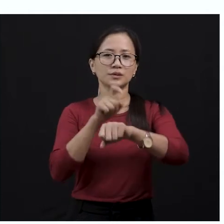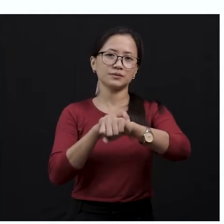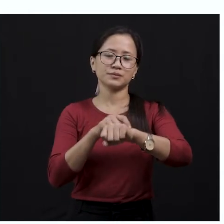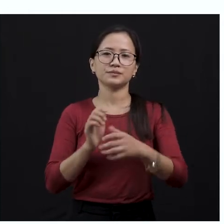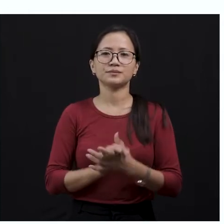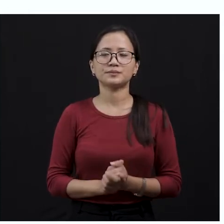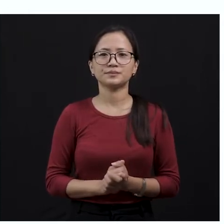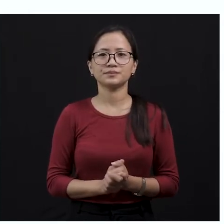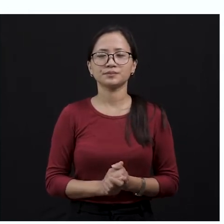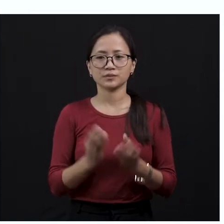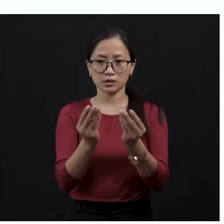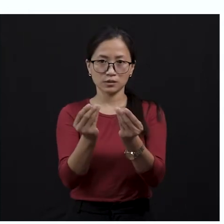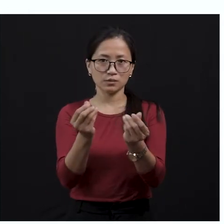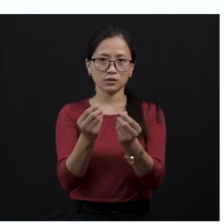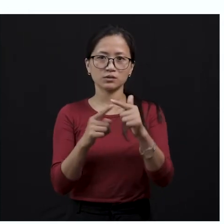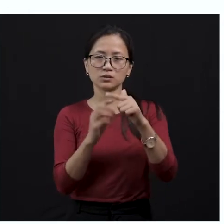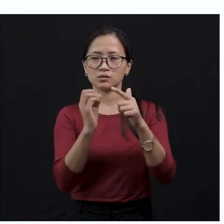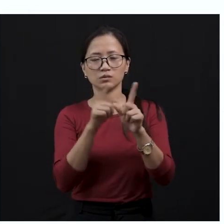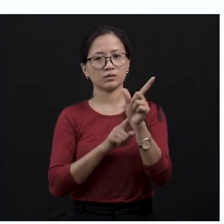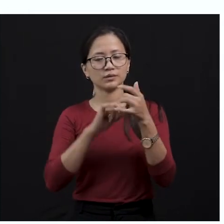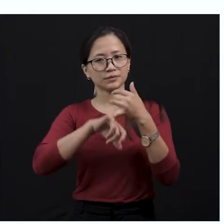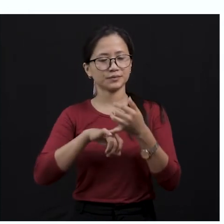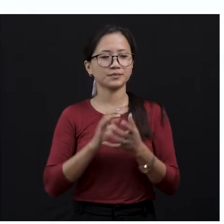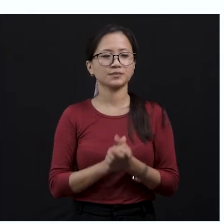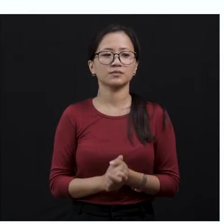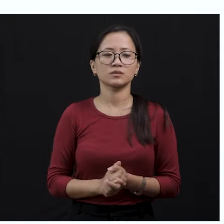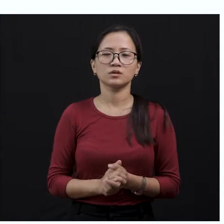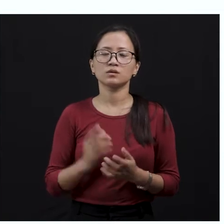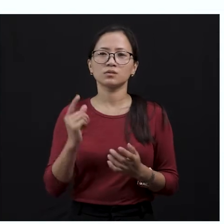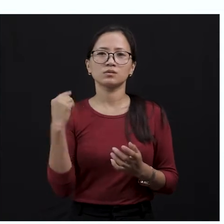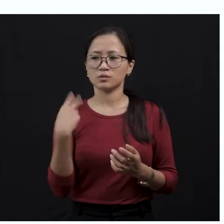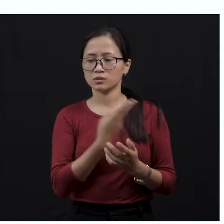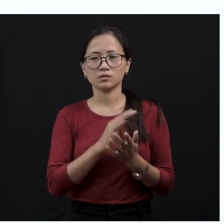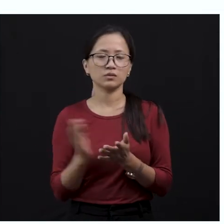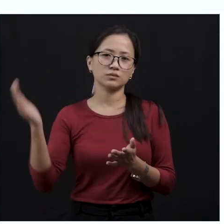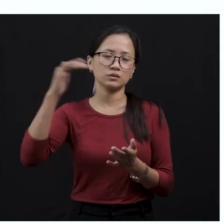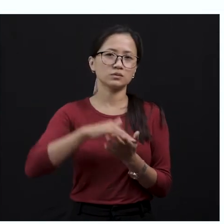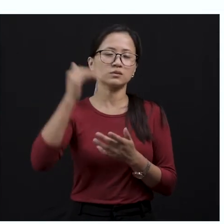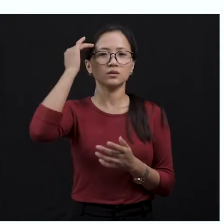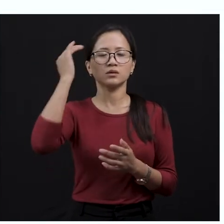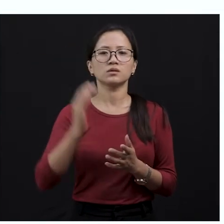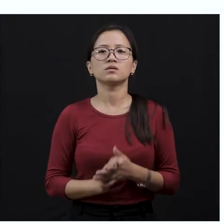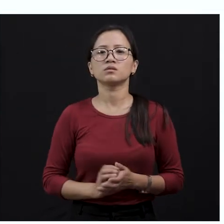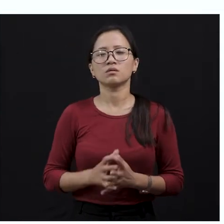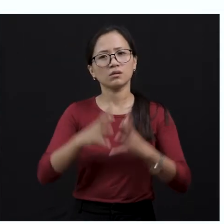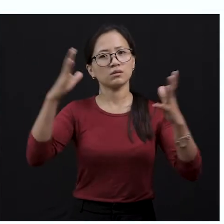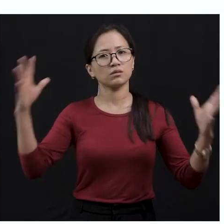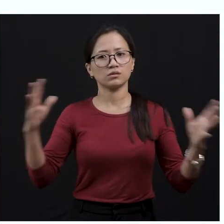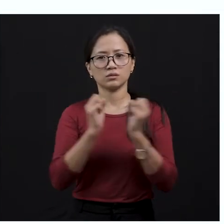are the mud toys. Okay, so with these toys we also come to know that they were